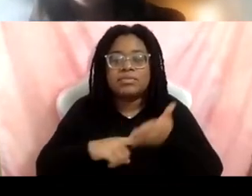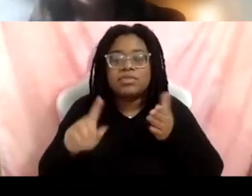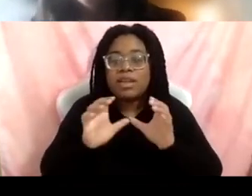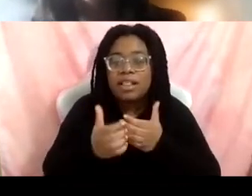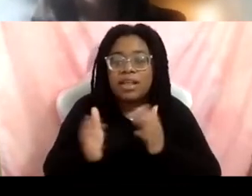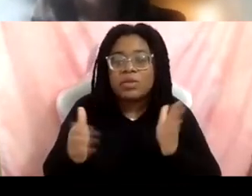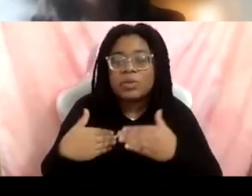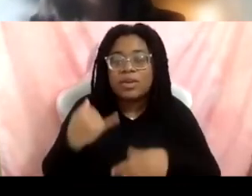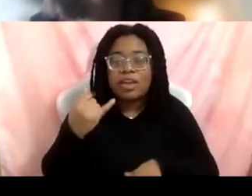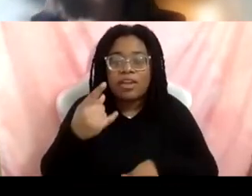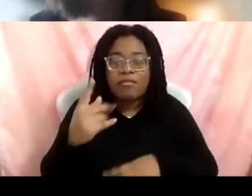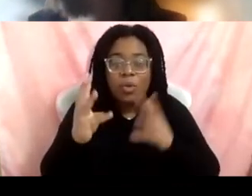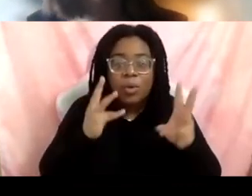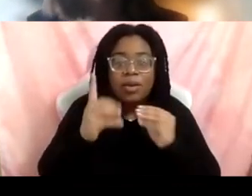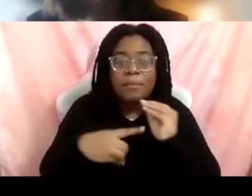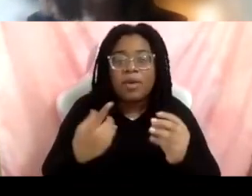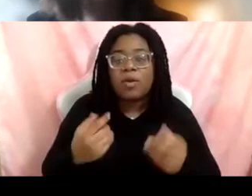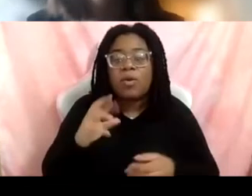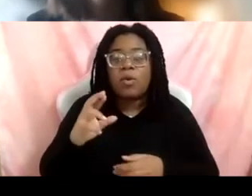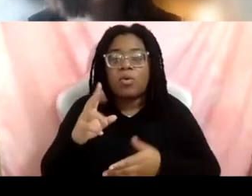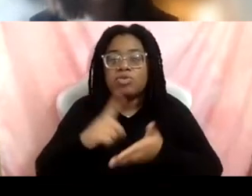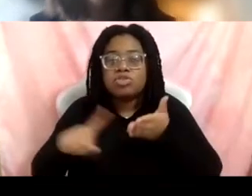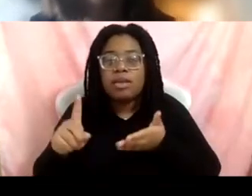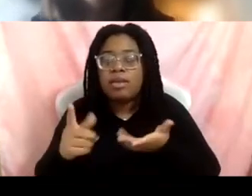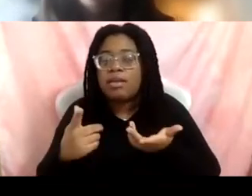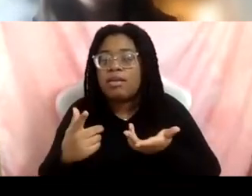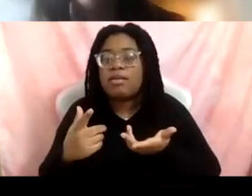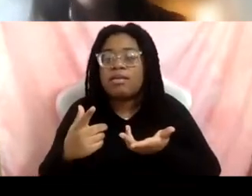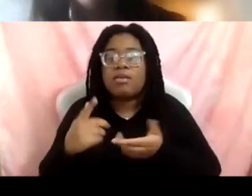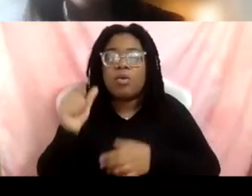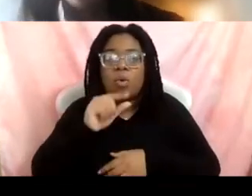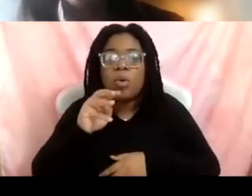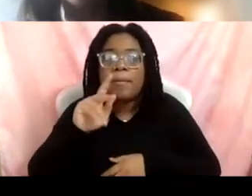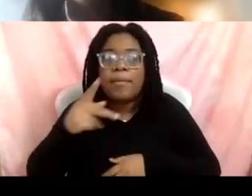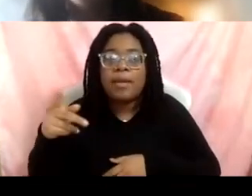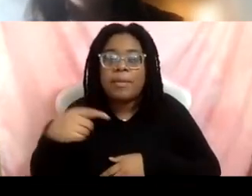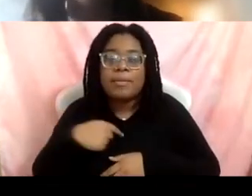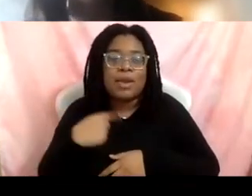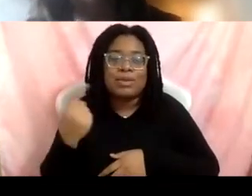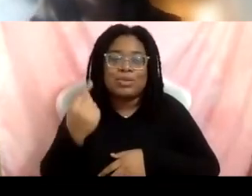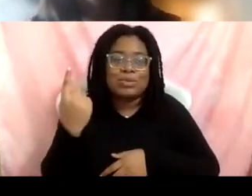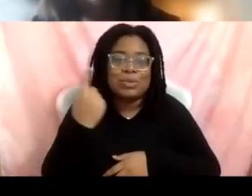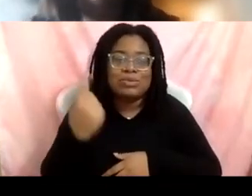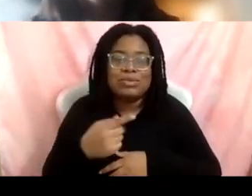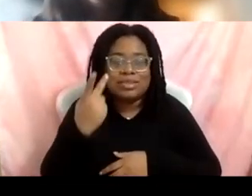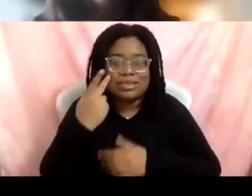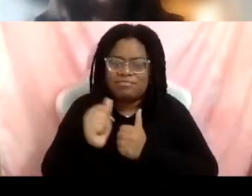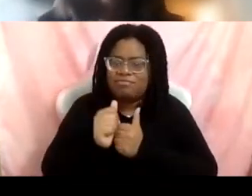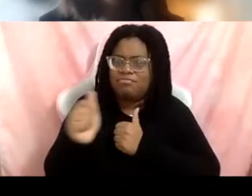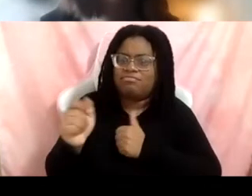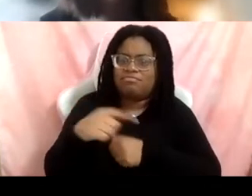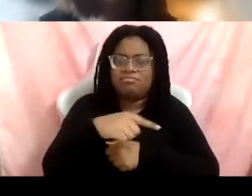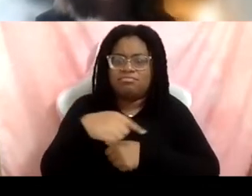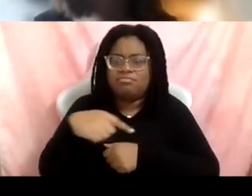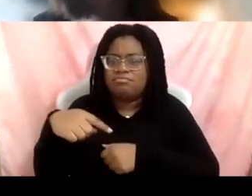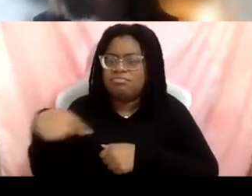classrooms if that's what you're worried about, or check out how far, you know, Google Map it. I do Google Map stuff all the time. See how far away something is,